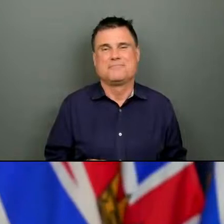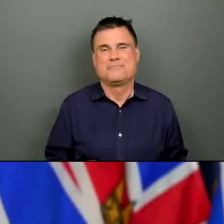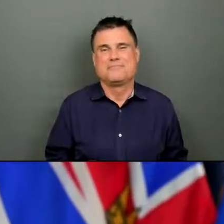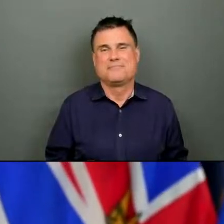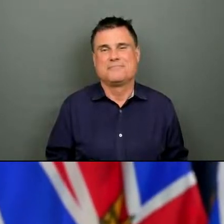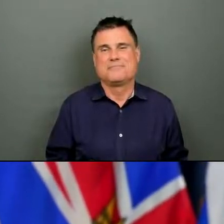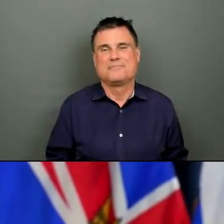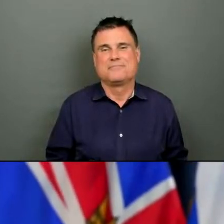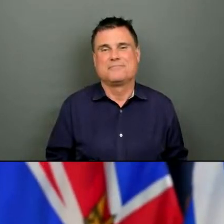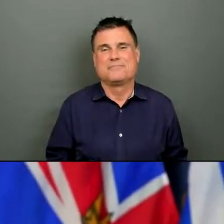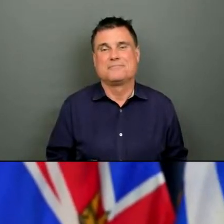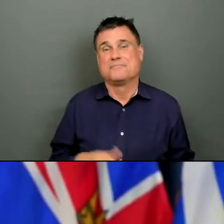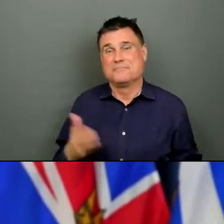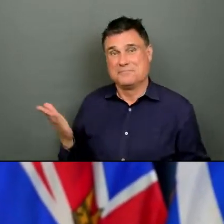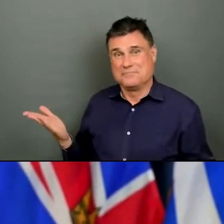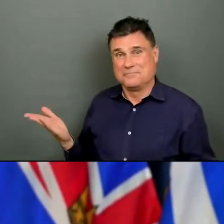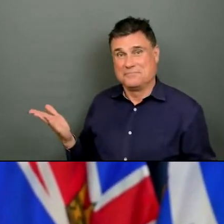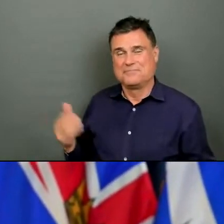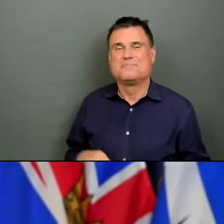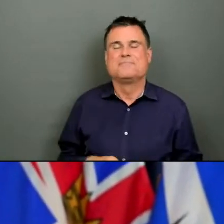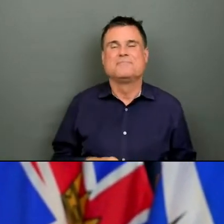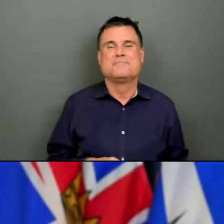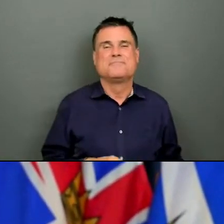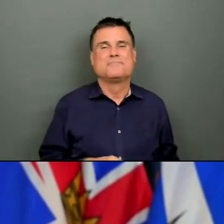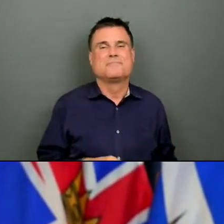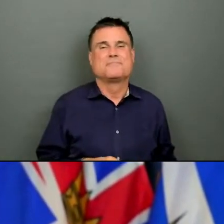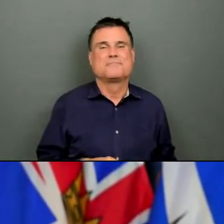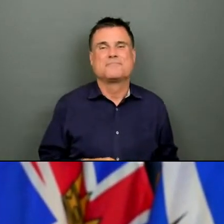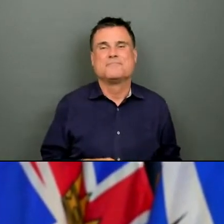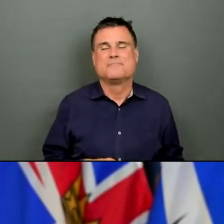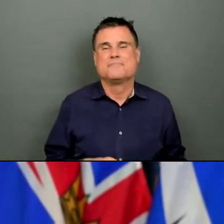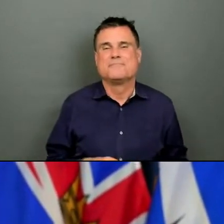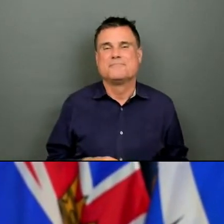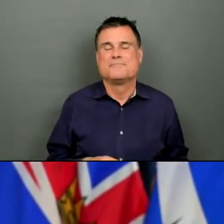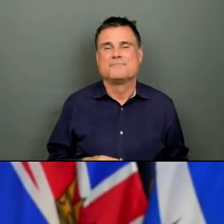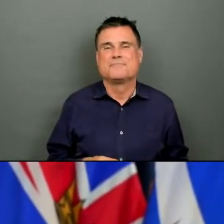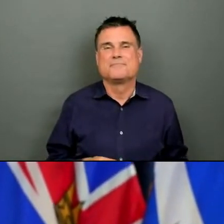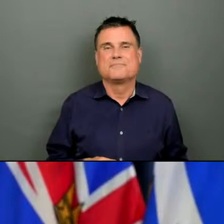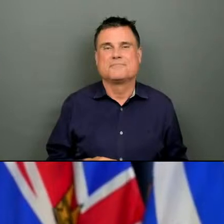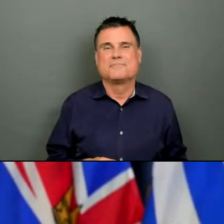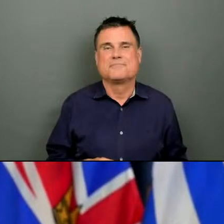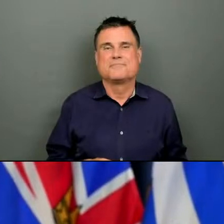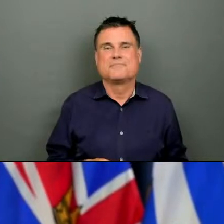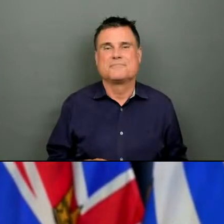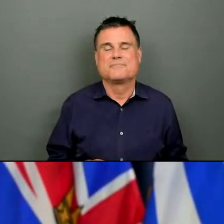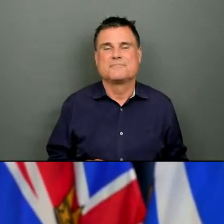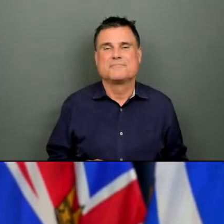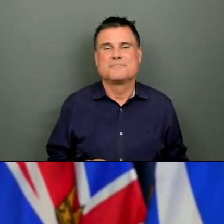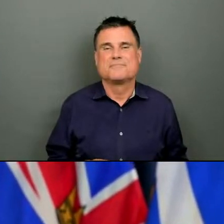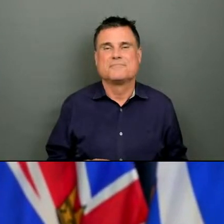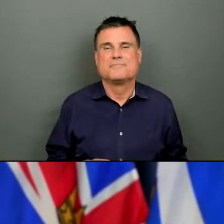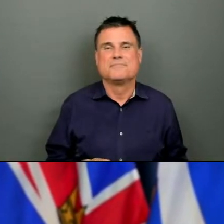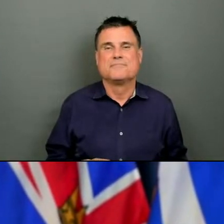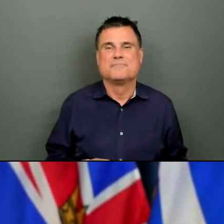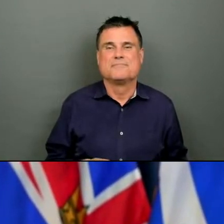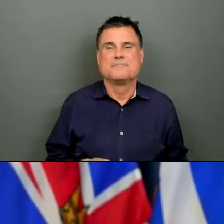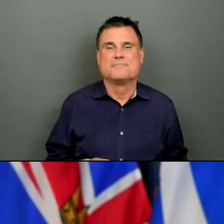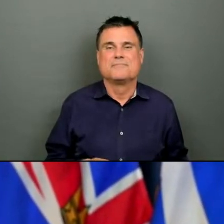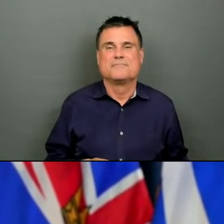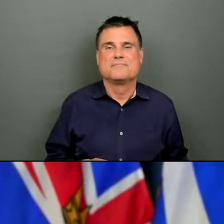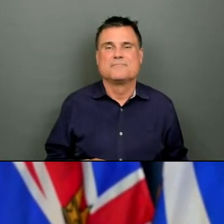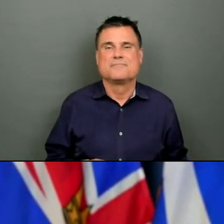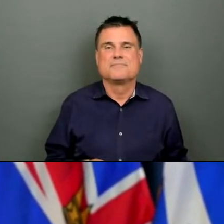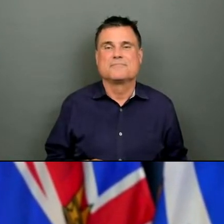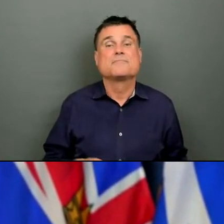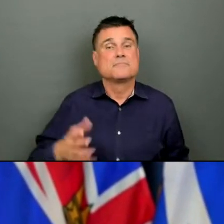Well, just to understand that the limitation in delivery of vaccine is not our clinic time. We're